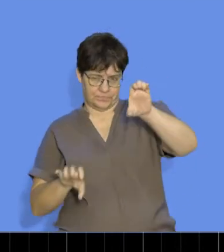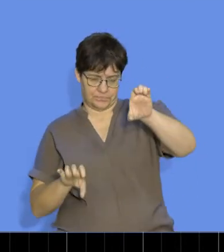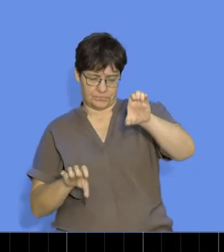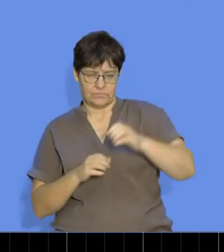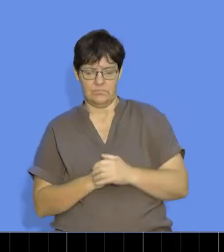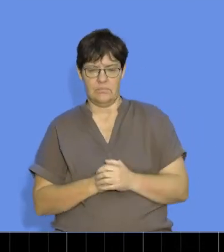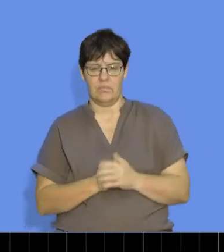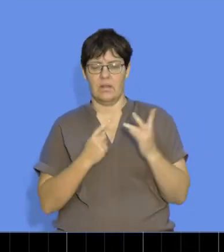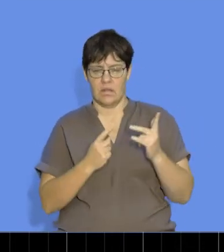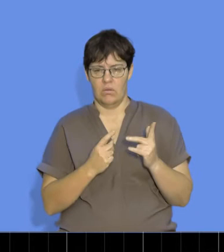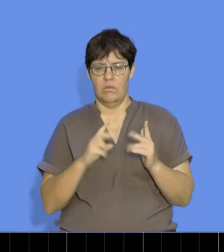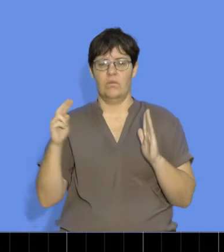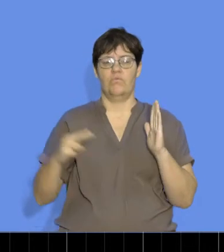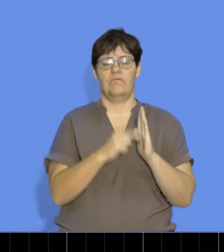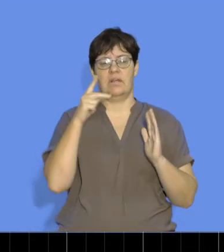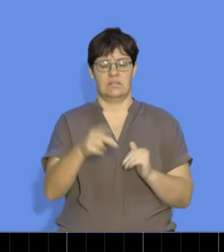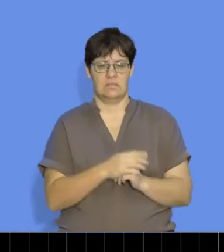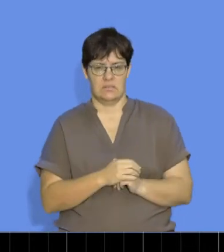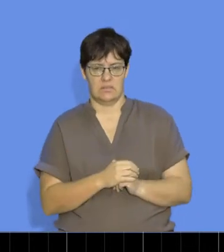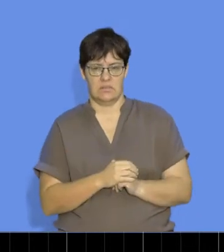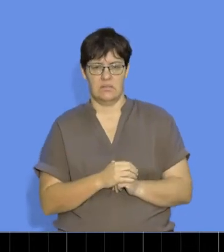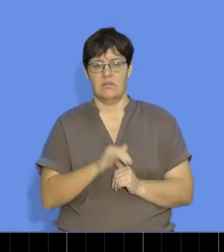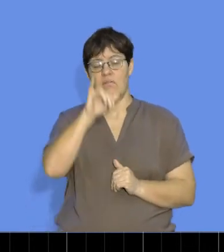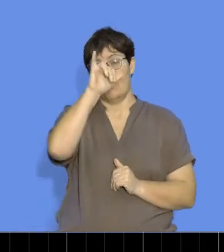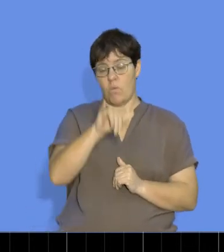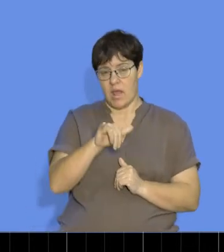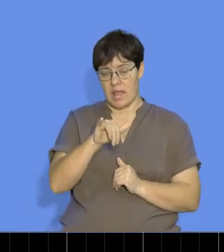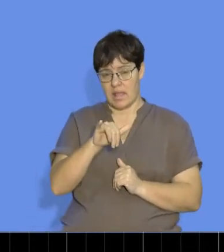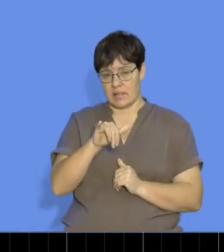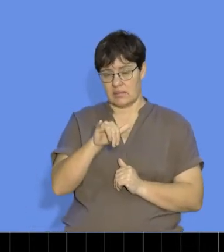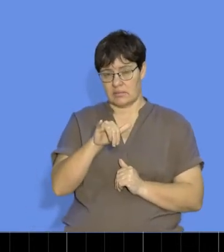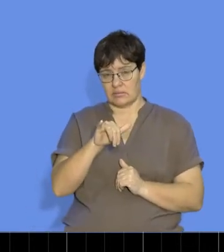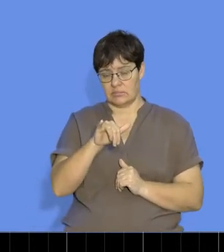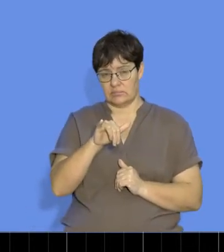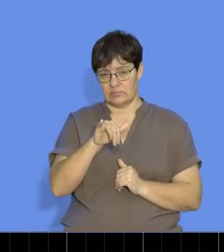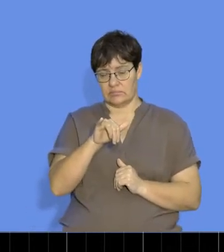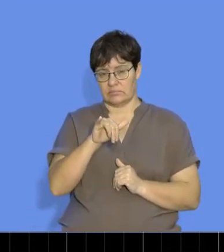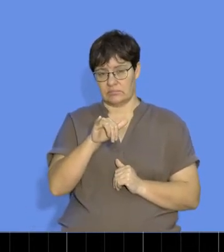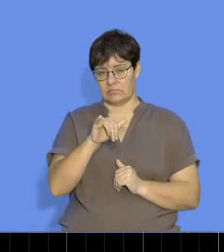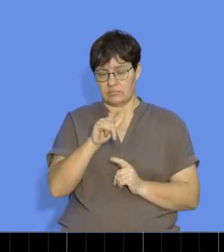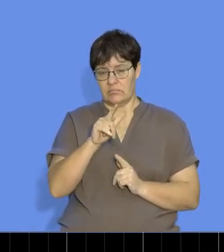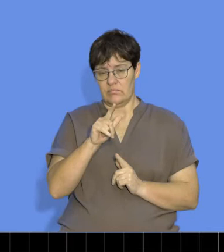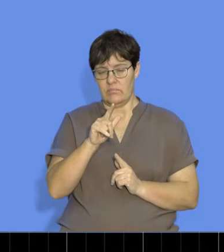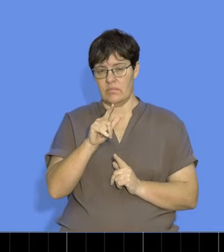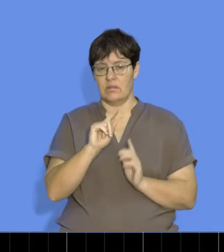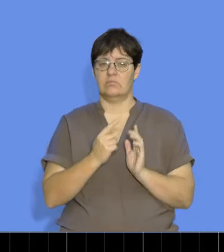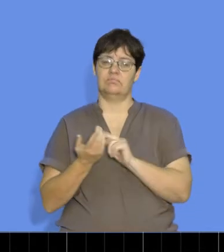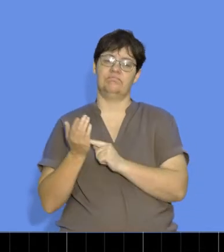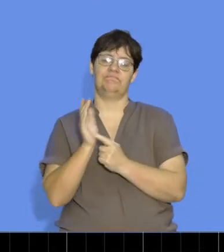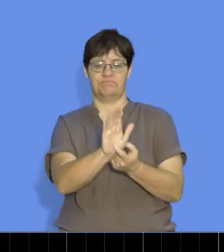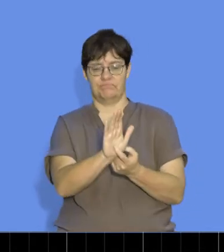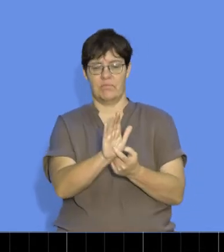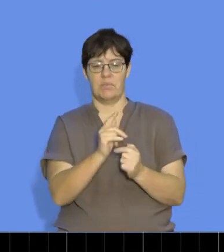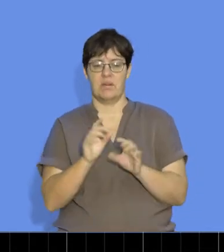of the origin. I then reflected it about the y-axis, where it then changed the sign and